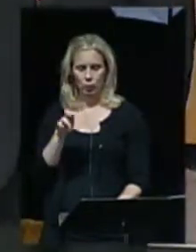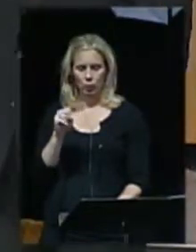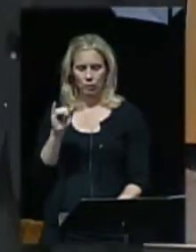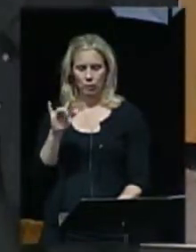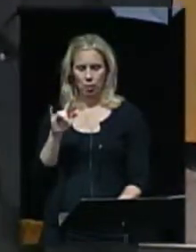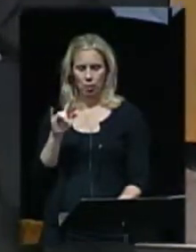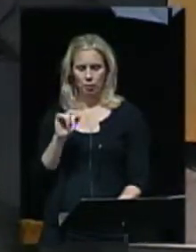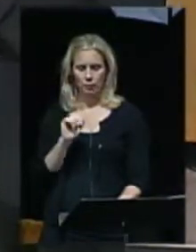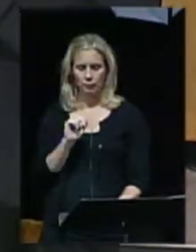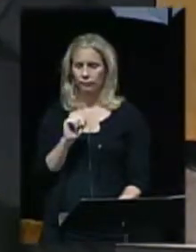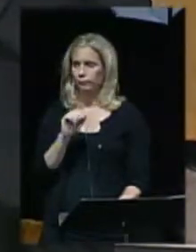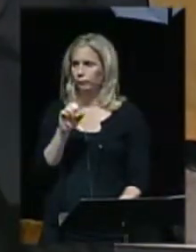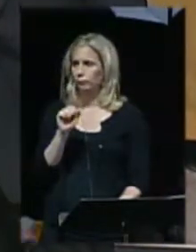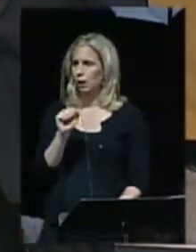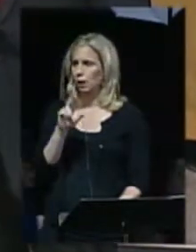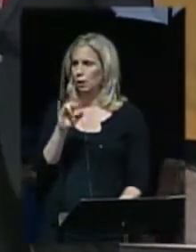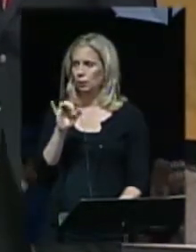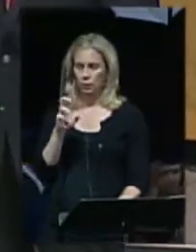Elizabeth Russell.